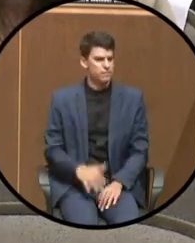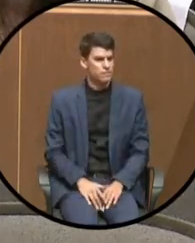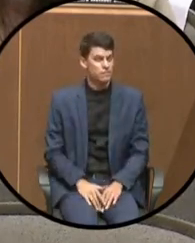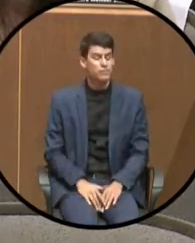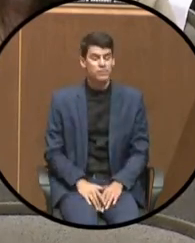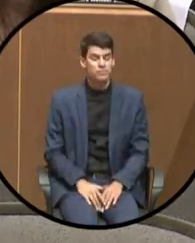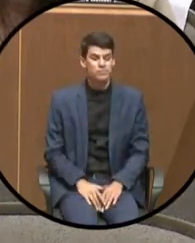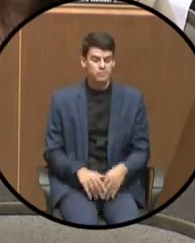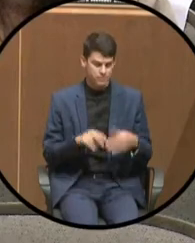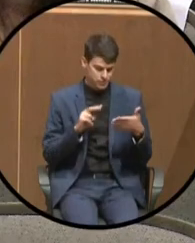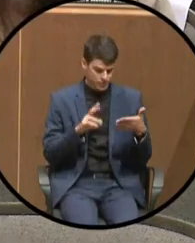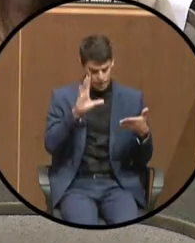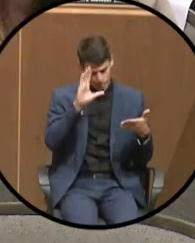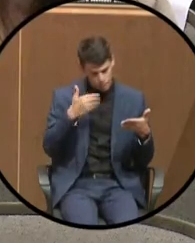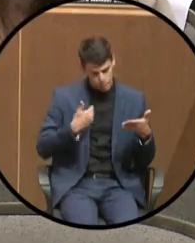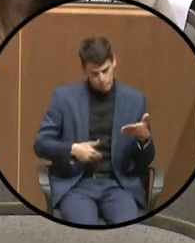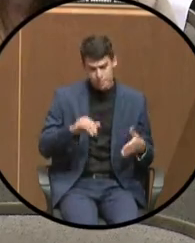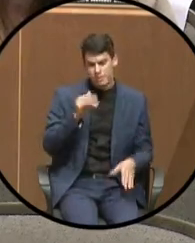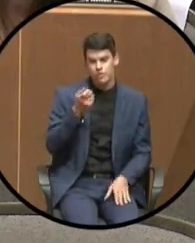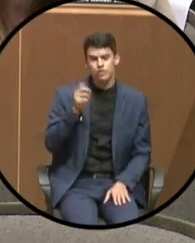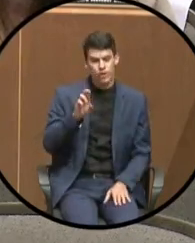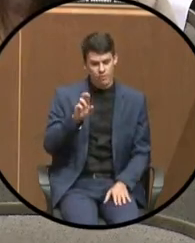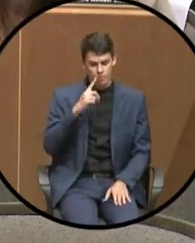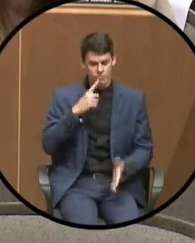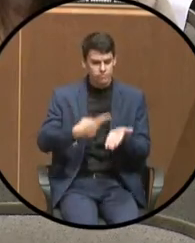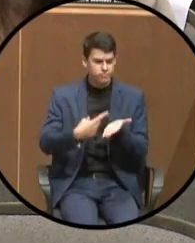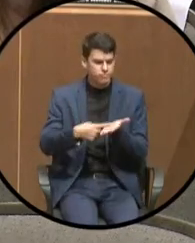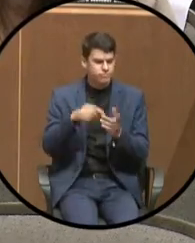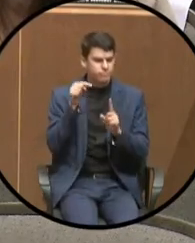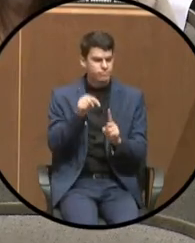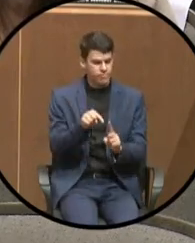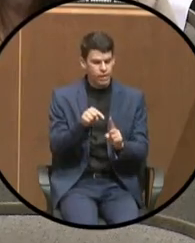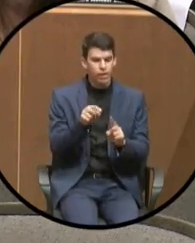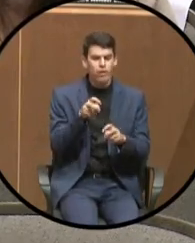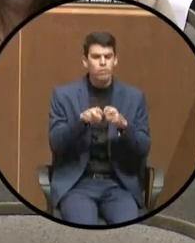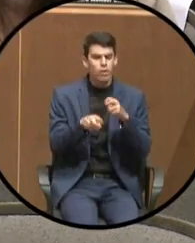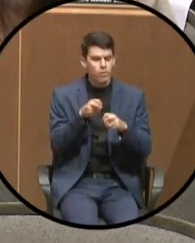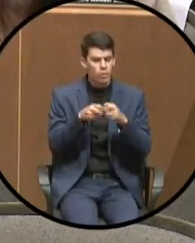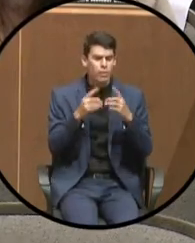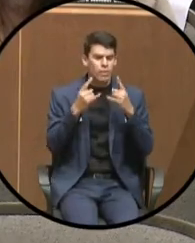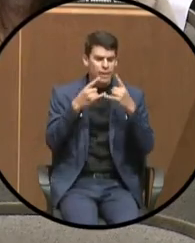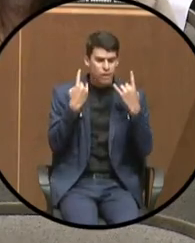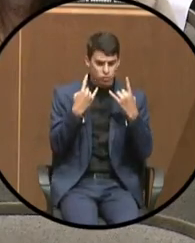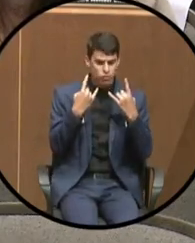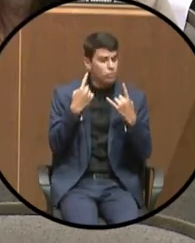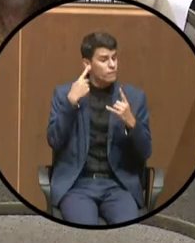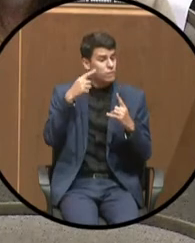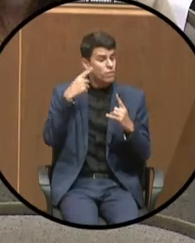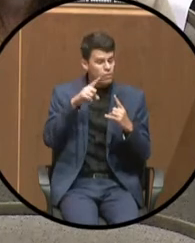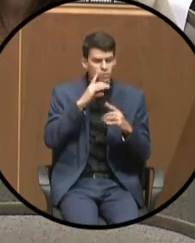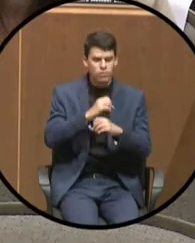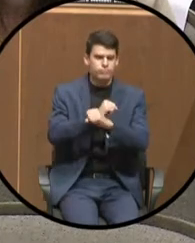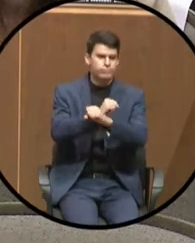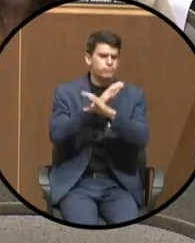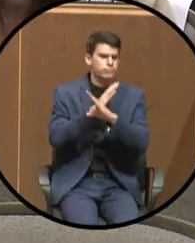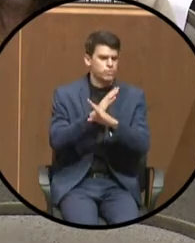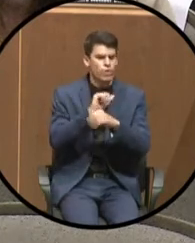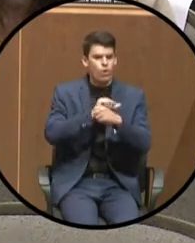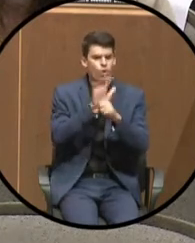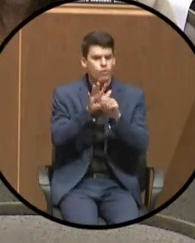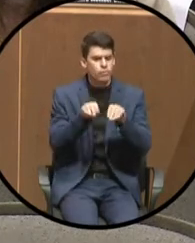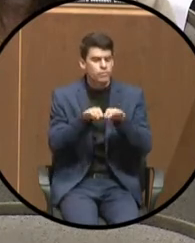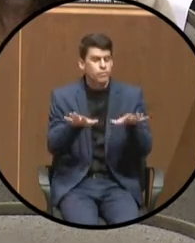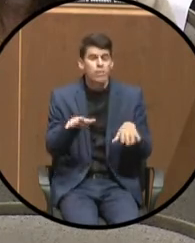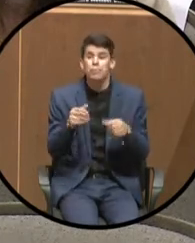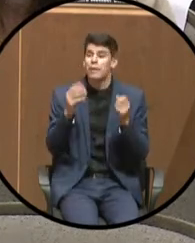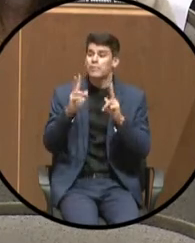Hello again. My name is Jennifer Dotson, and I'm here to discuss the issues of masks used to prevent the spread of COVID-19. Many will come